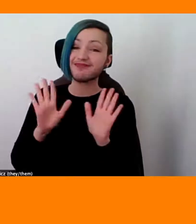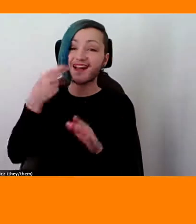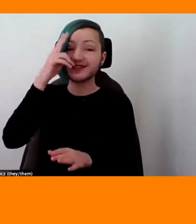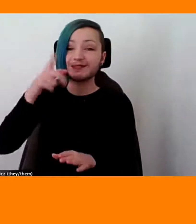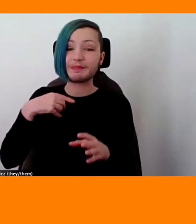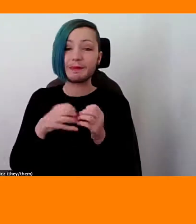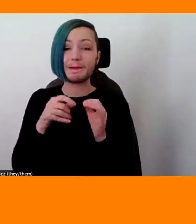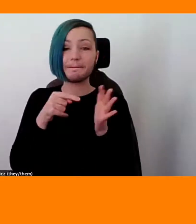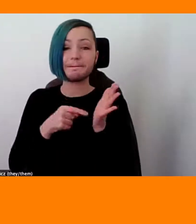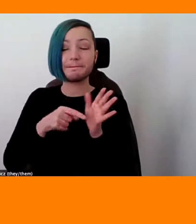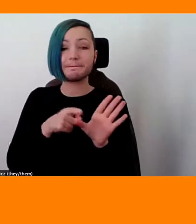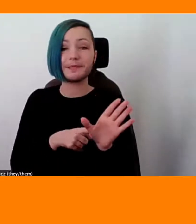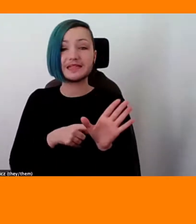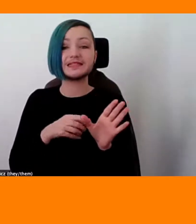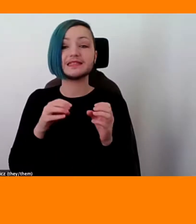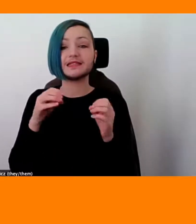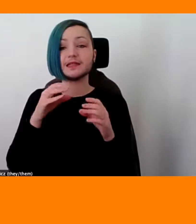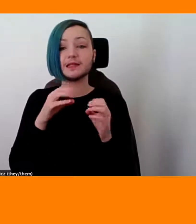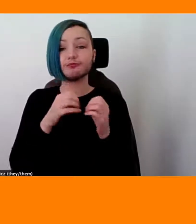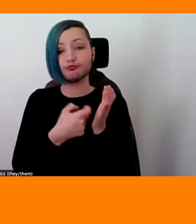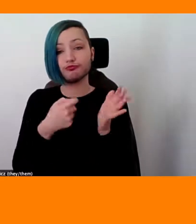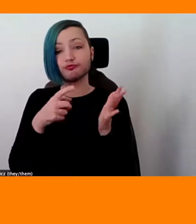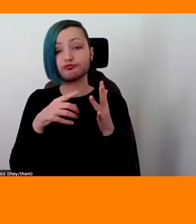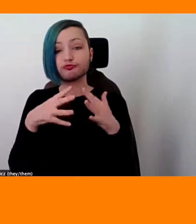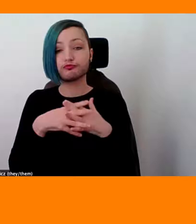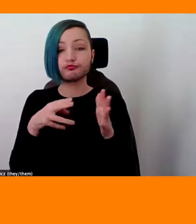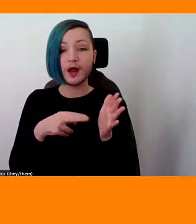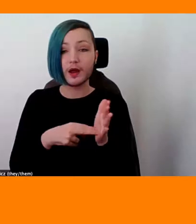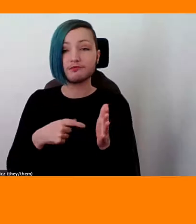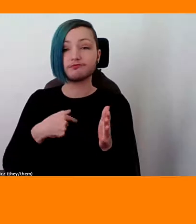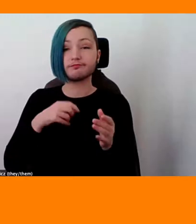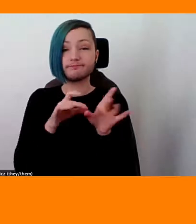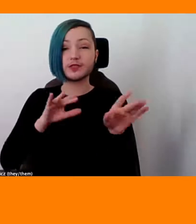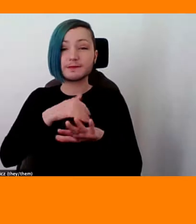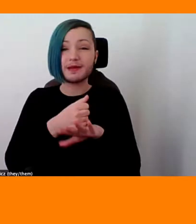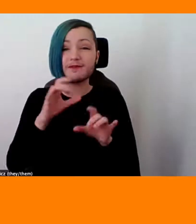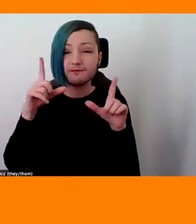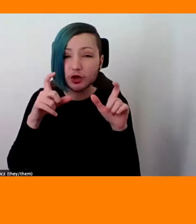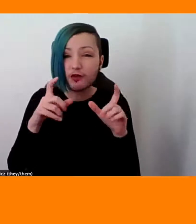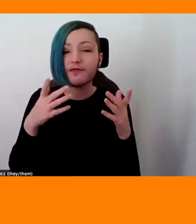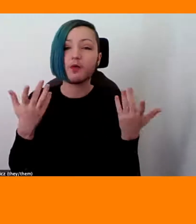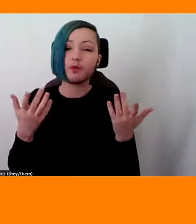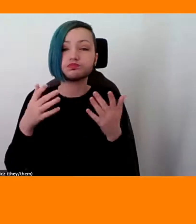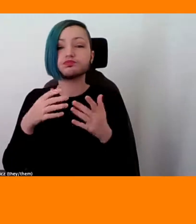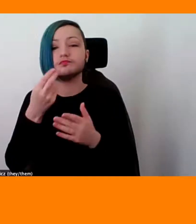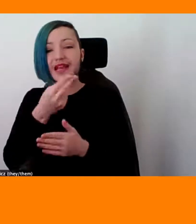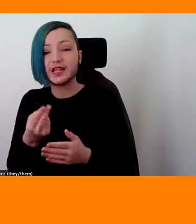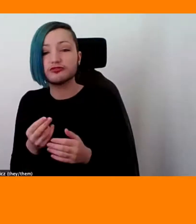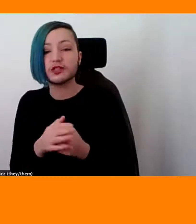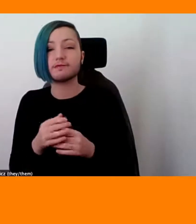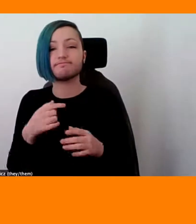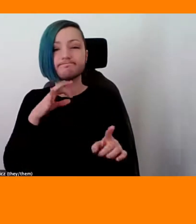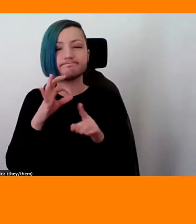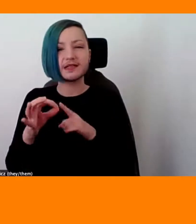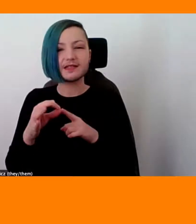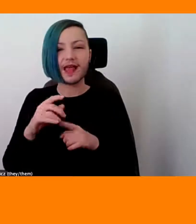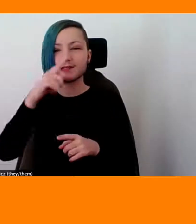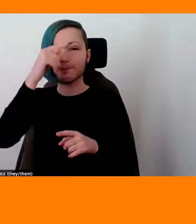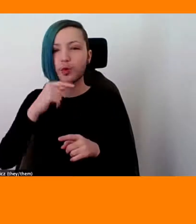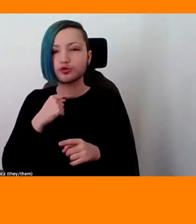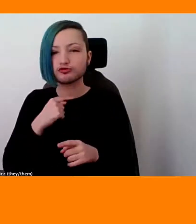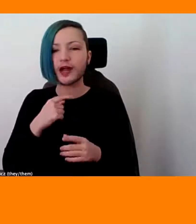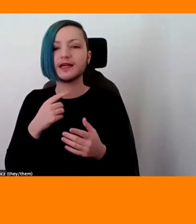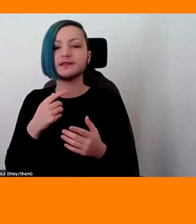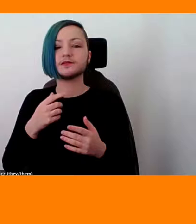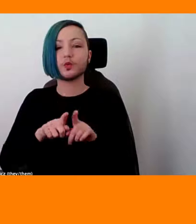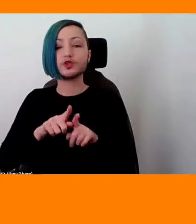Brown. I'm a Nottingham-based photographer turned illustrator, and I specialise in portraiture and character design. And today I'm going to show you